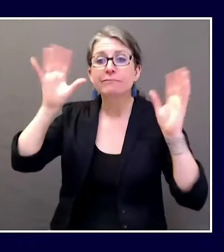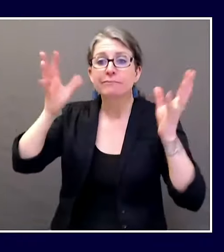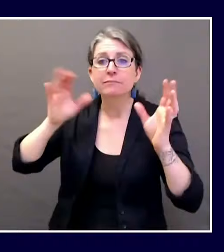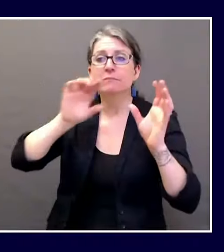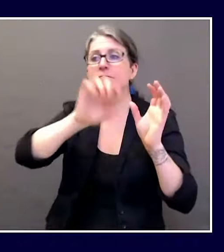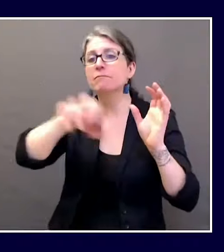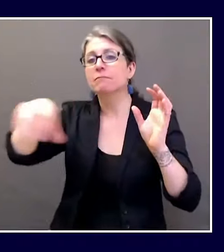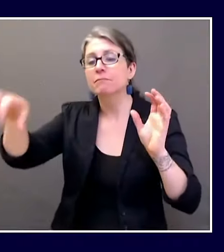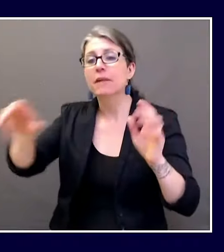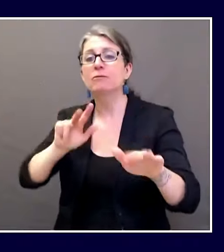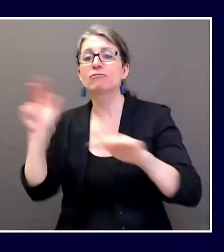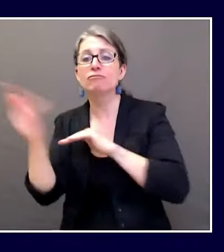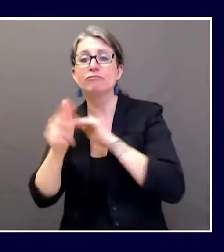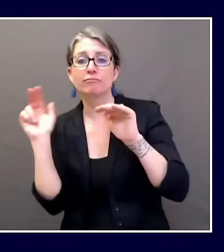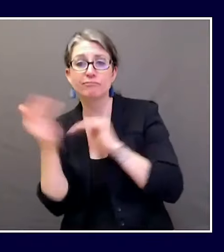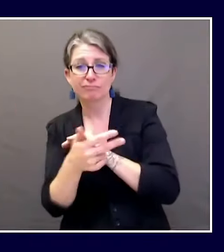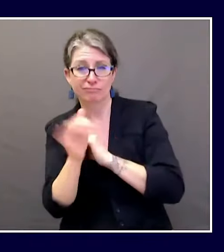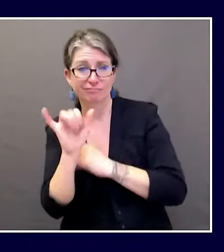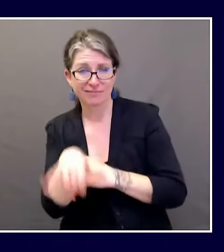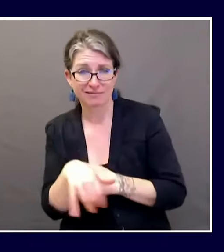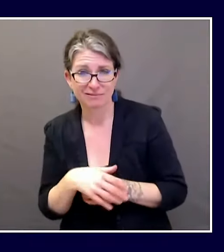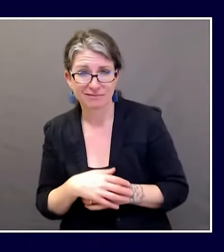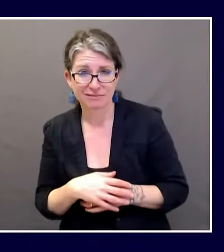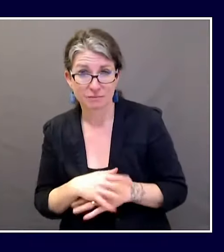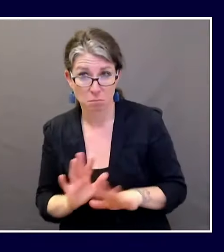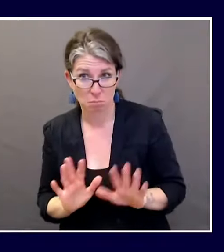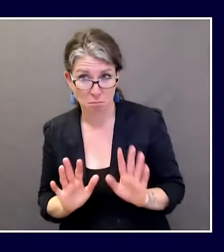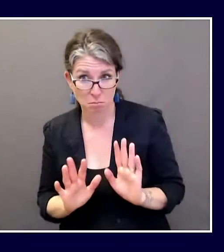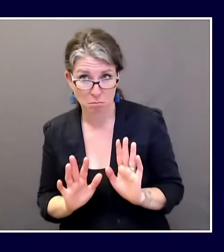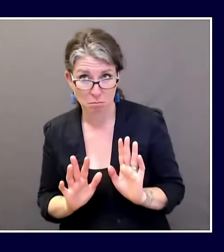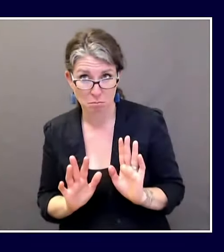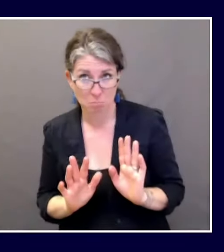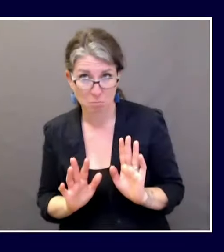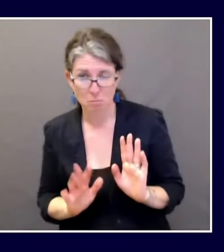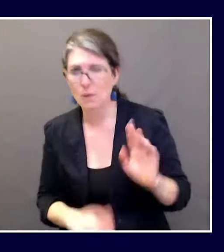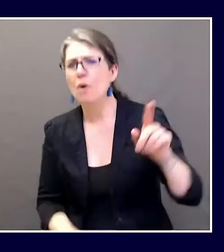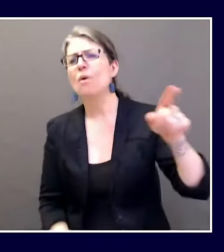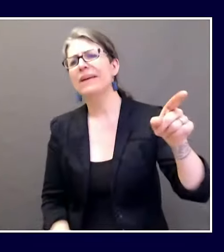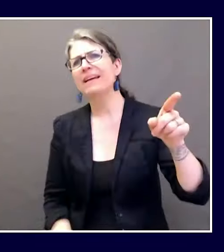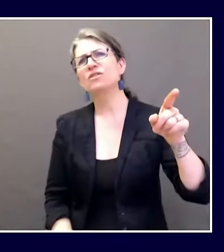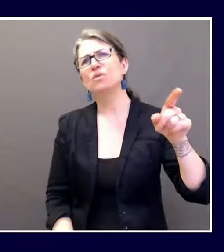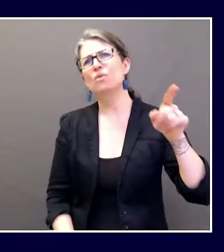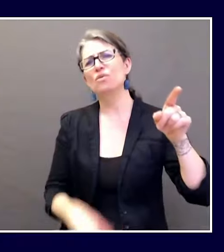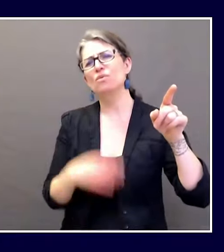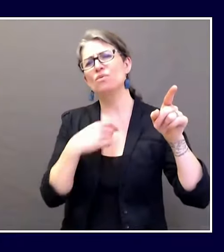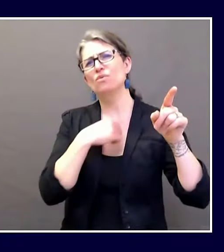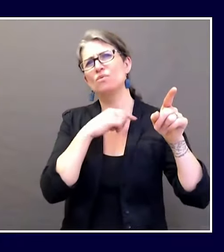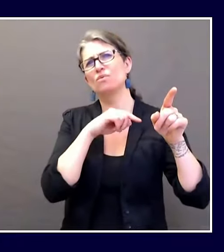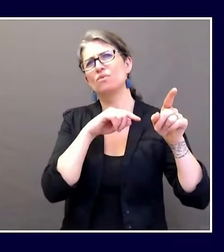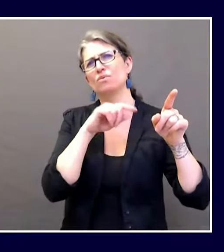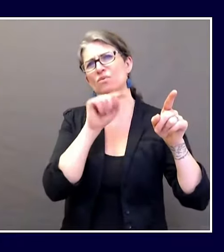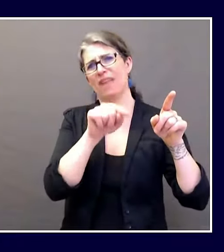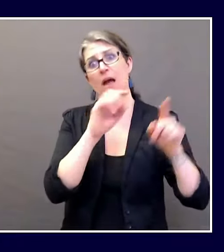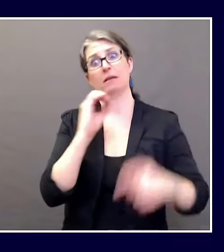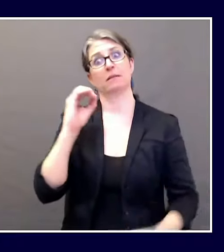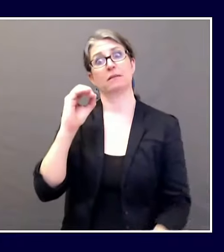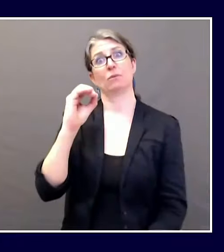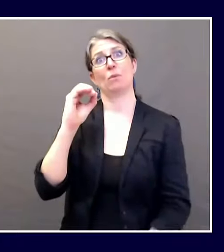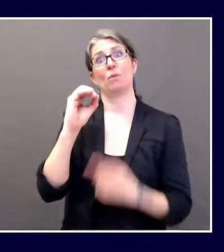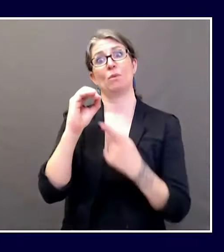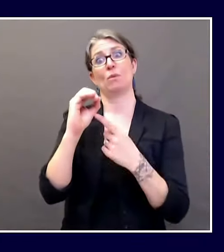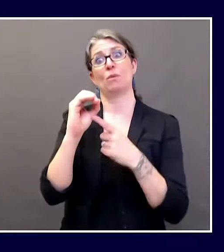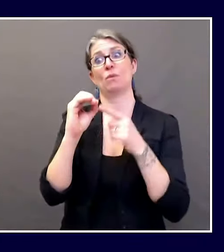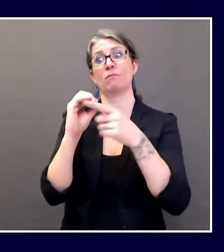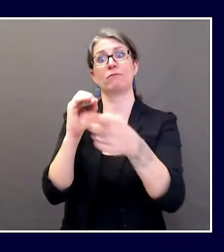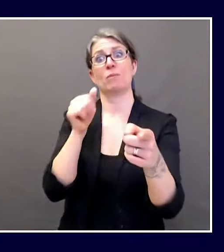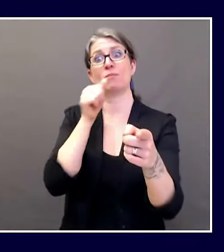get an allocation? Like, do you view this as just temporary? I think it is. I can't give you a week in which they will resume. Again, we've got to sort